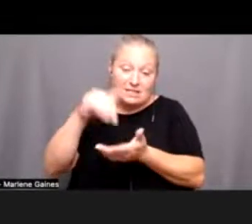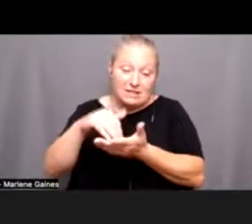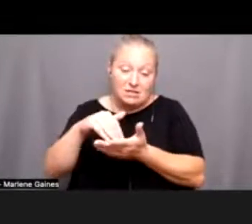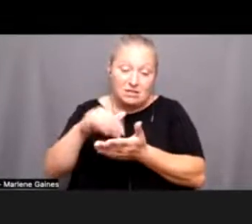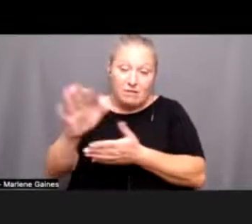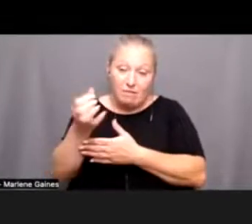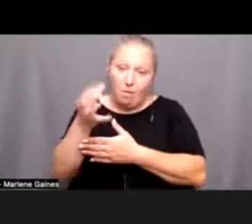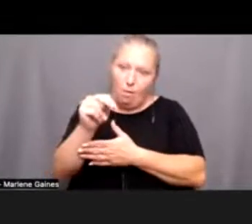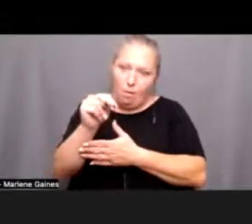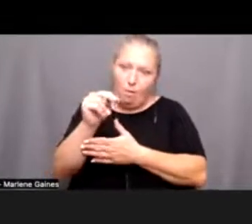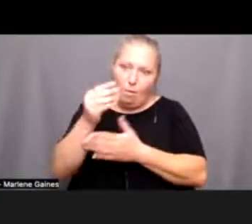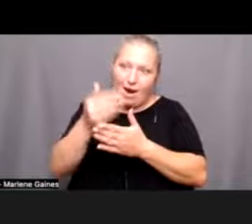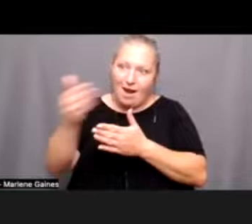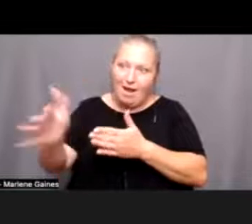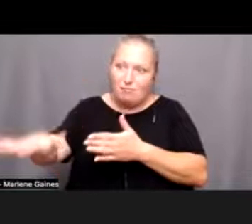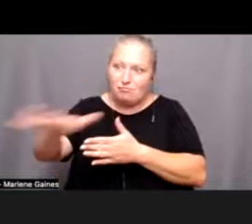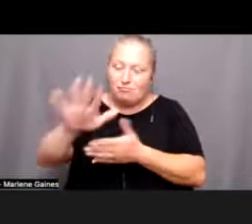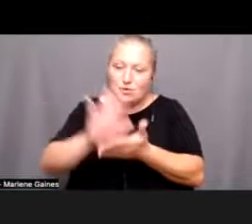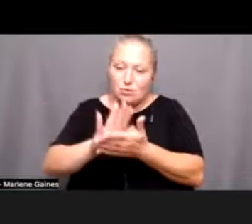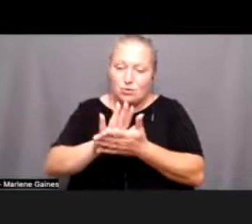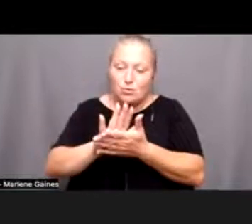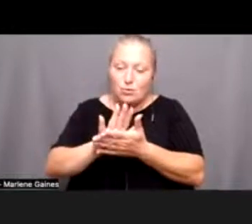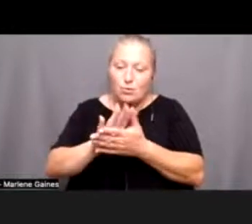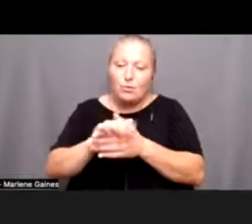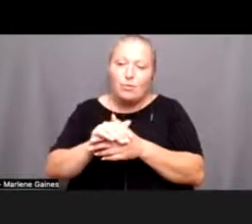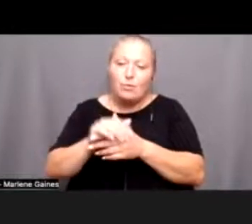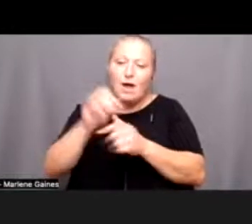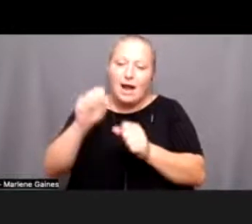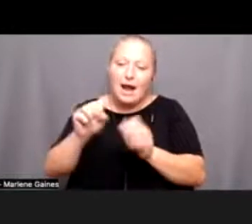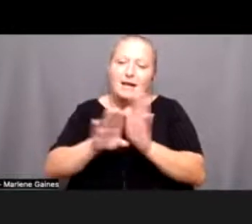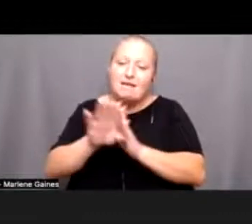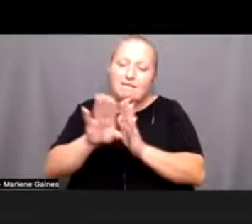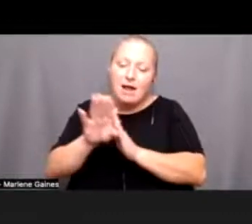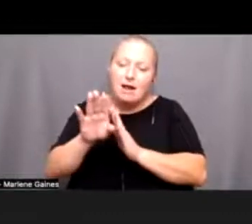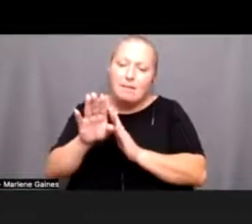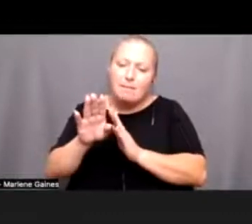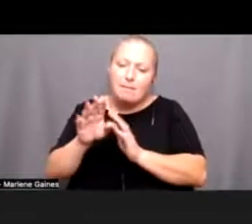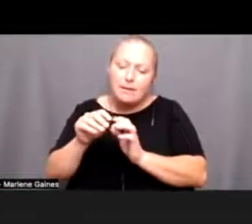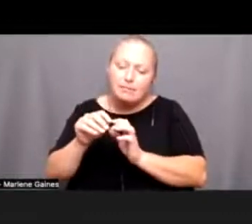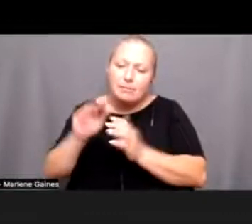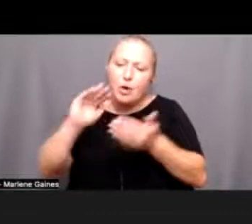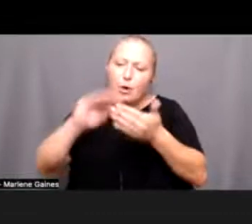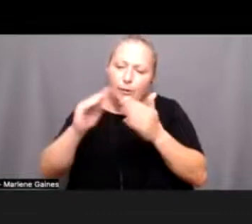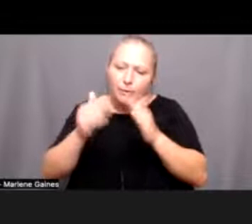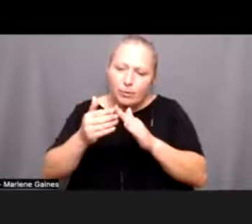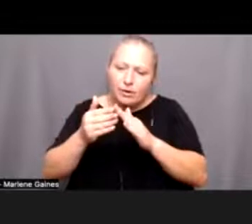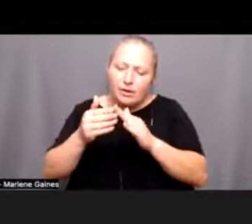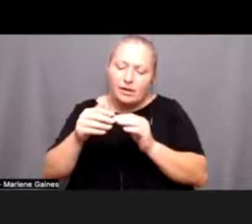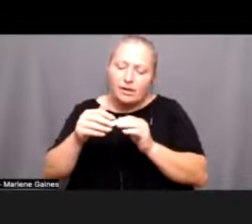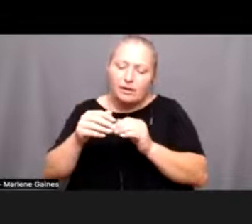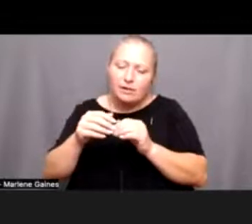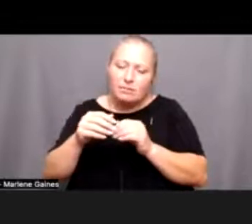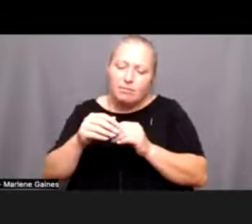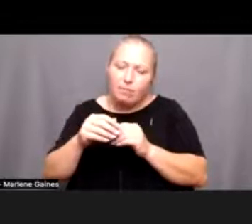neighborhood school so that it can develop a community